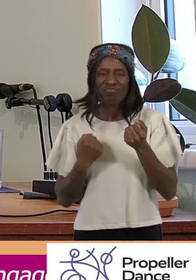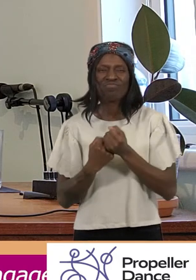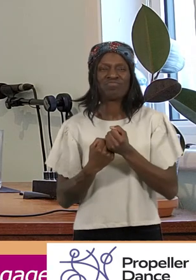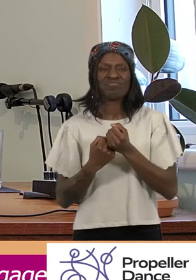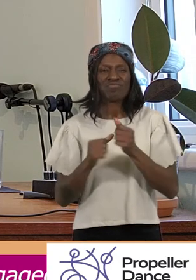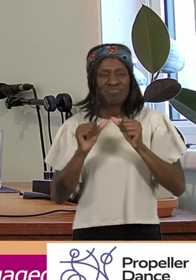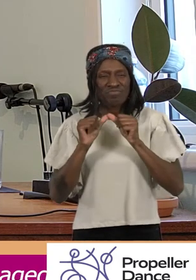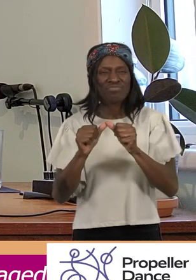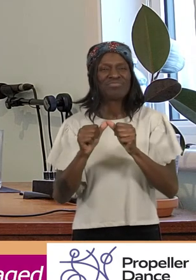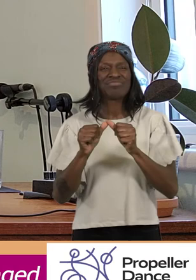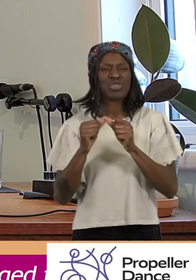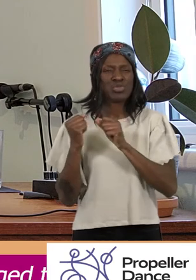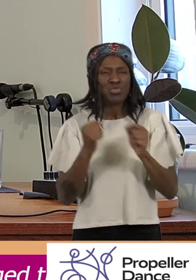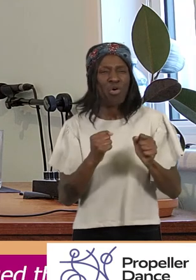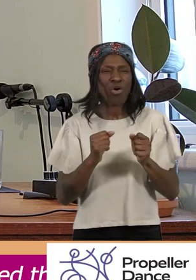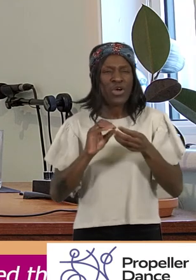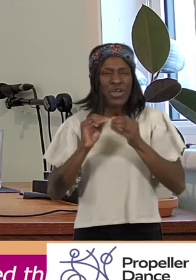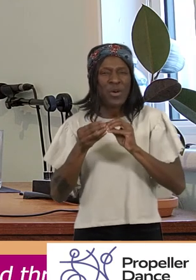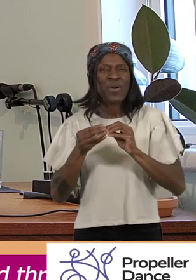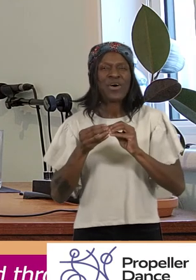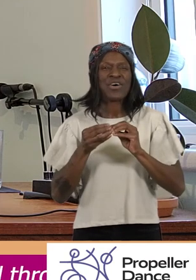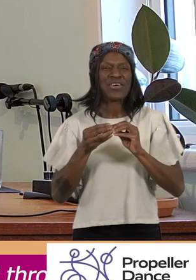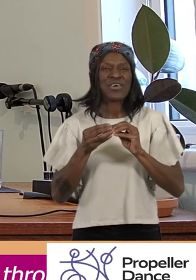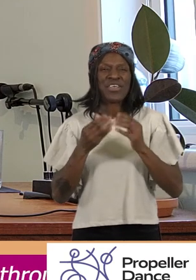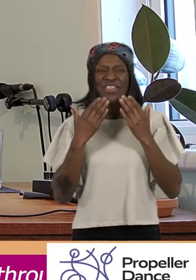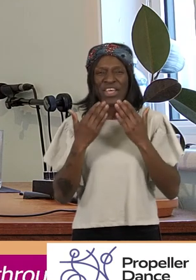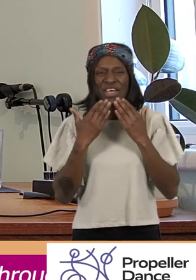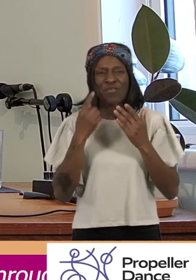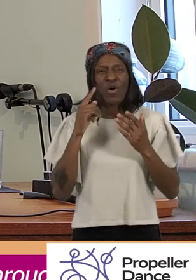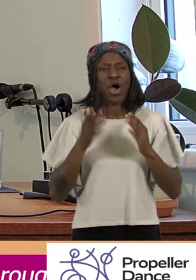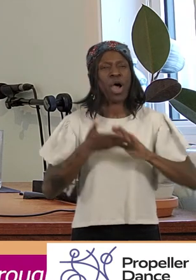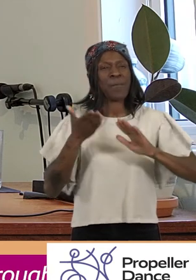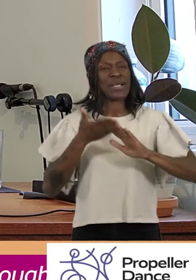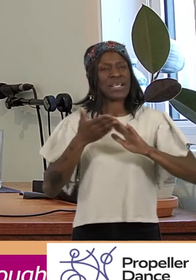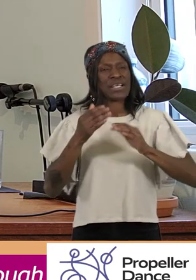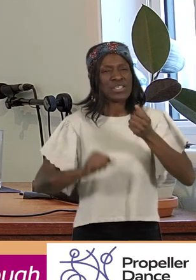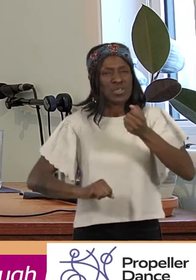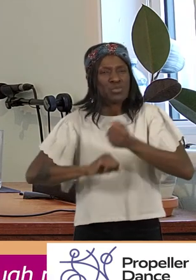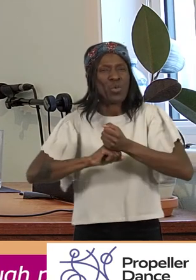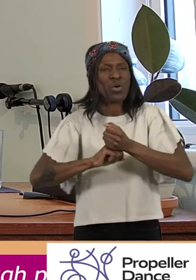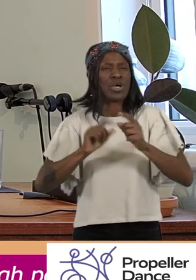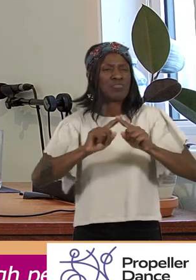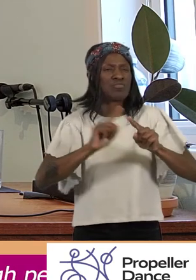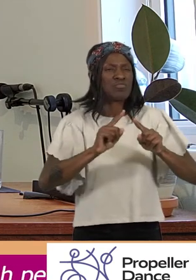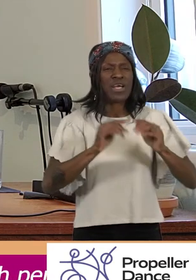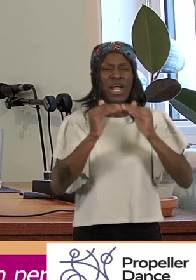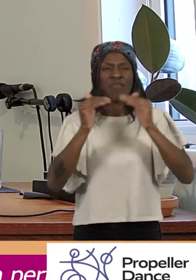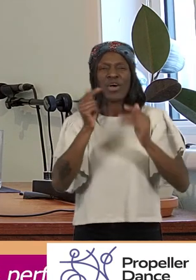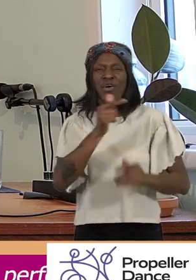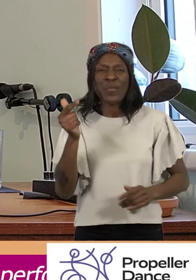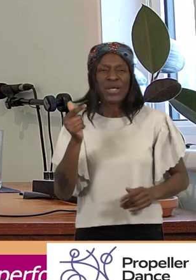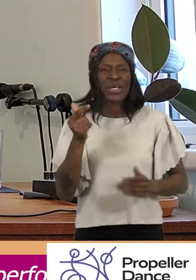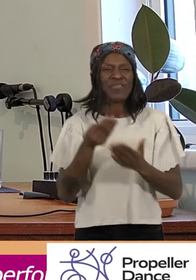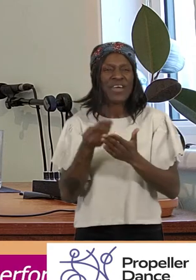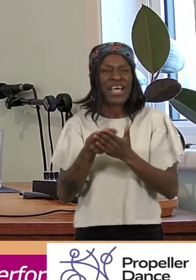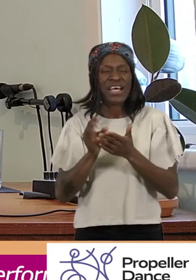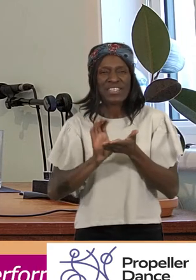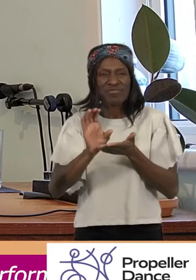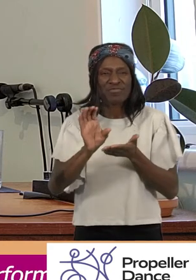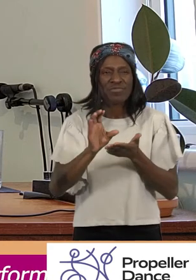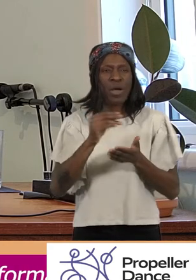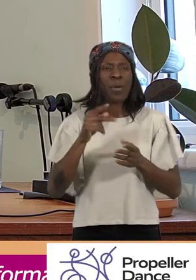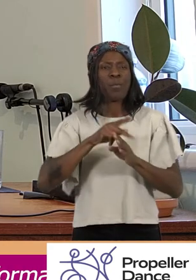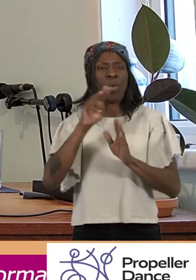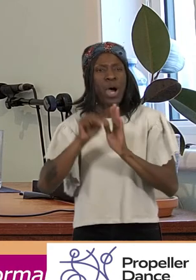supported by sound financial figures. Thanks to the operational support we receive from all levels of public funding,